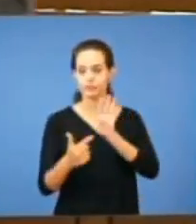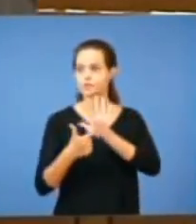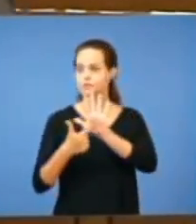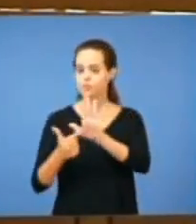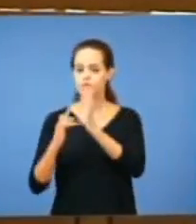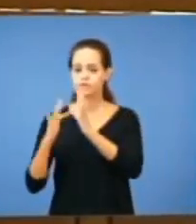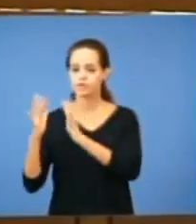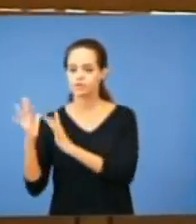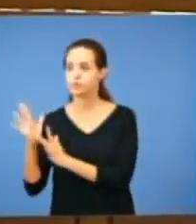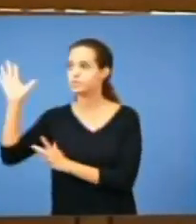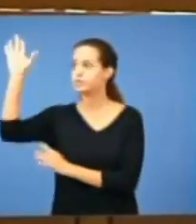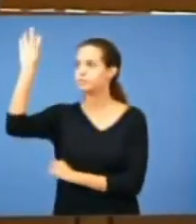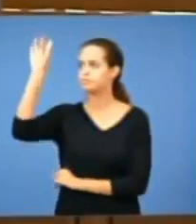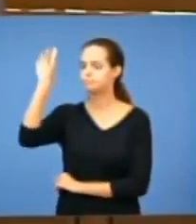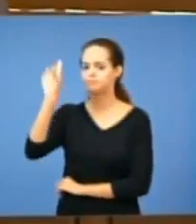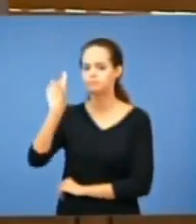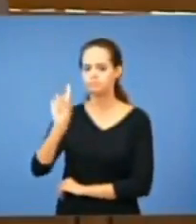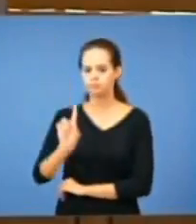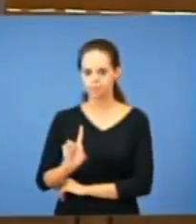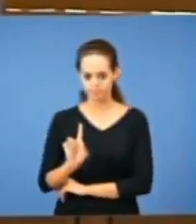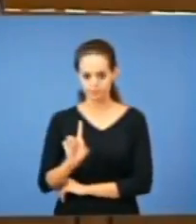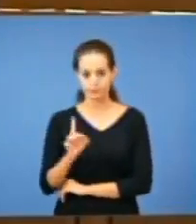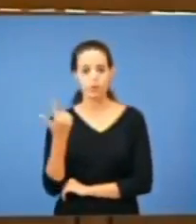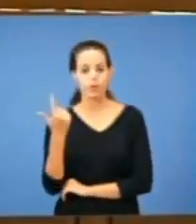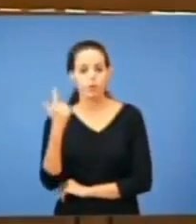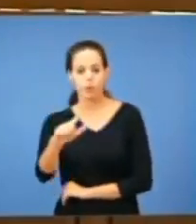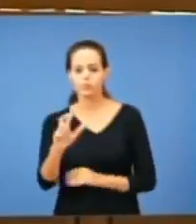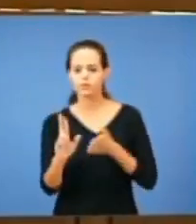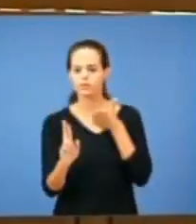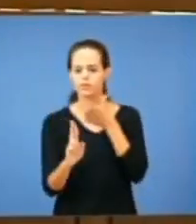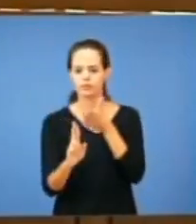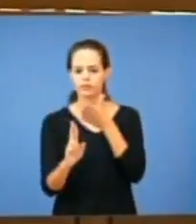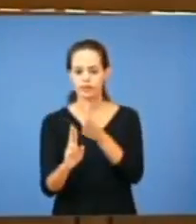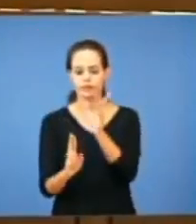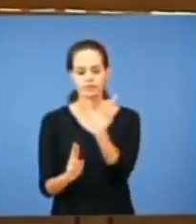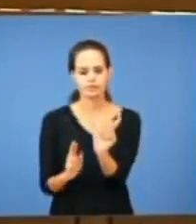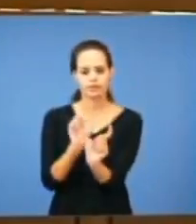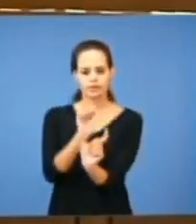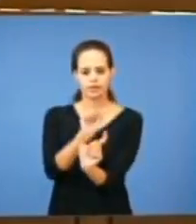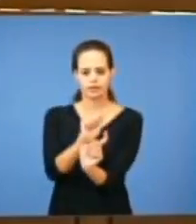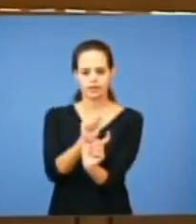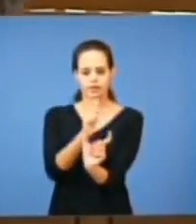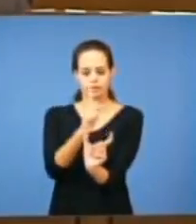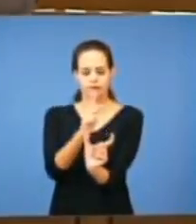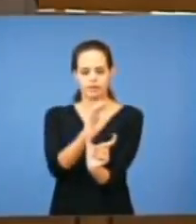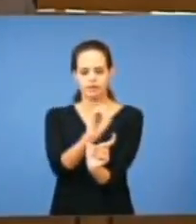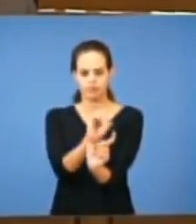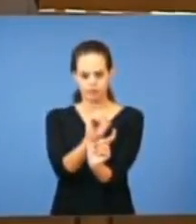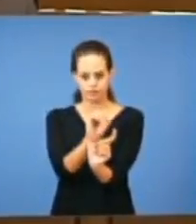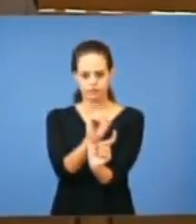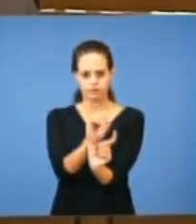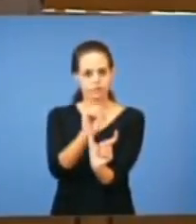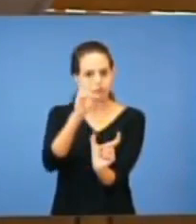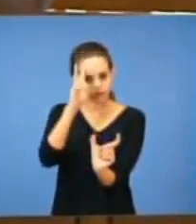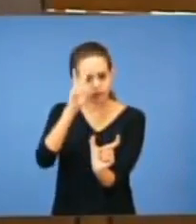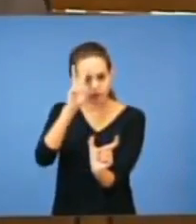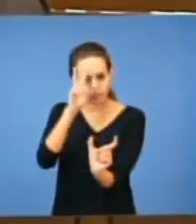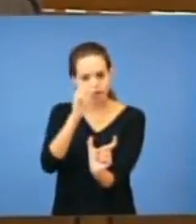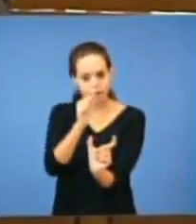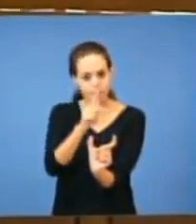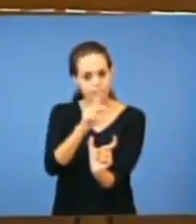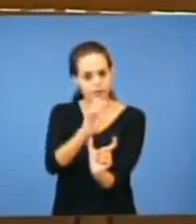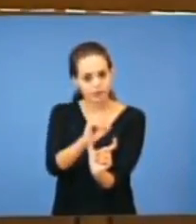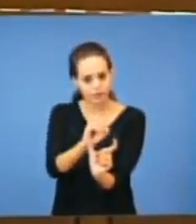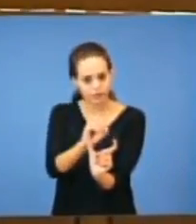Referring to Christ coming from heaven. So this is another reference of the APO, because it's referring to Sima